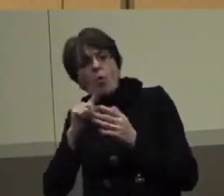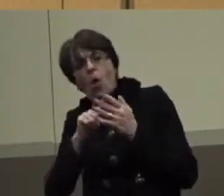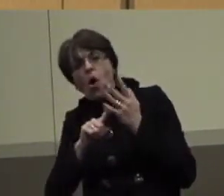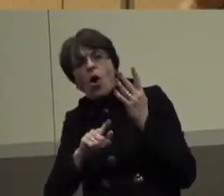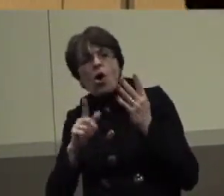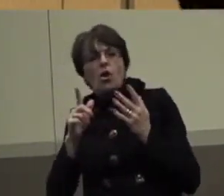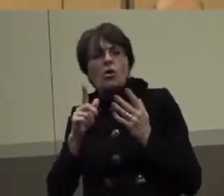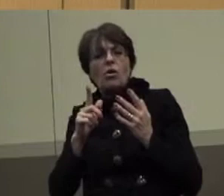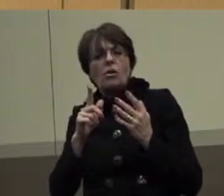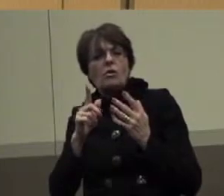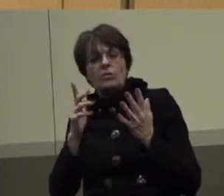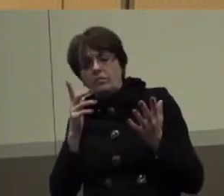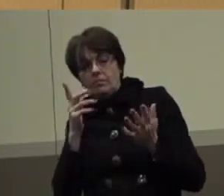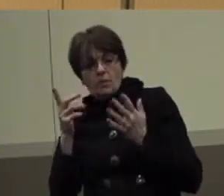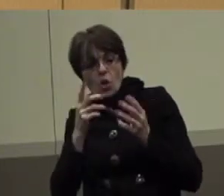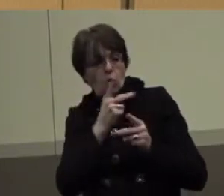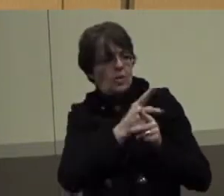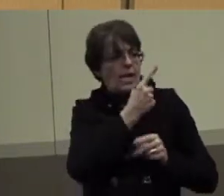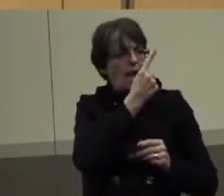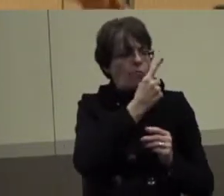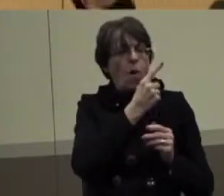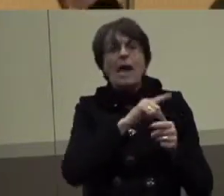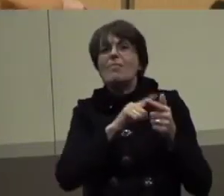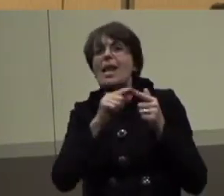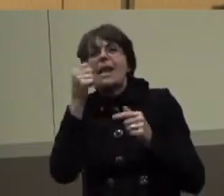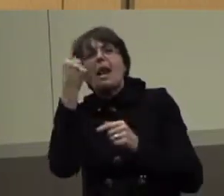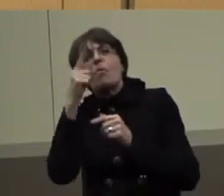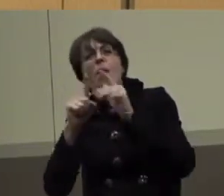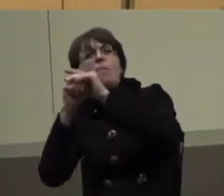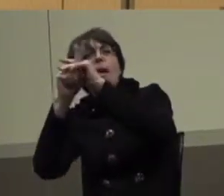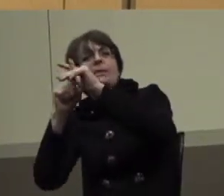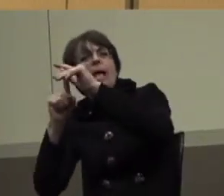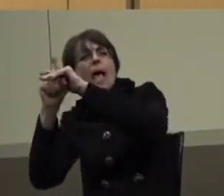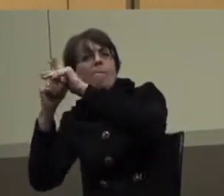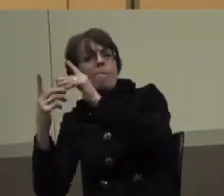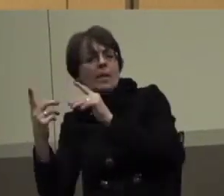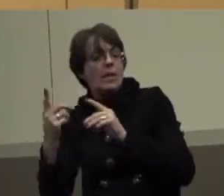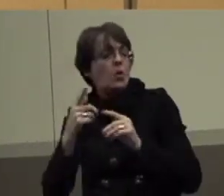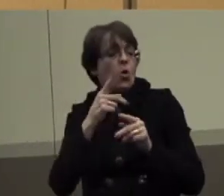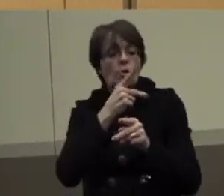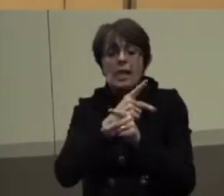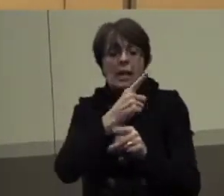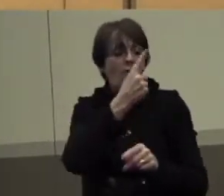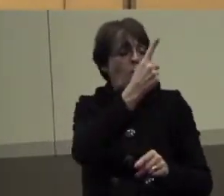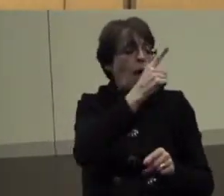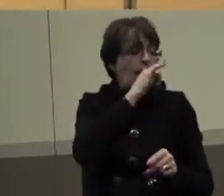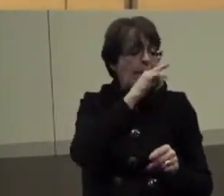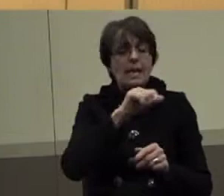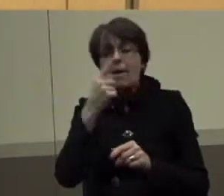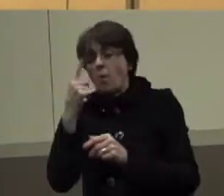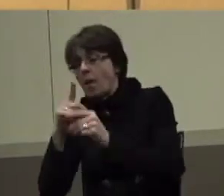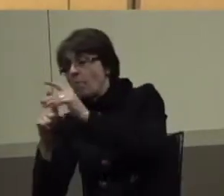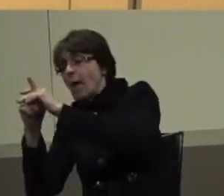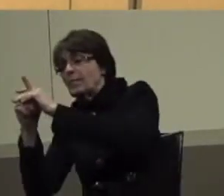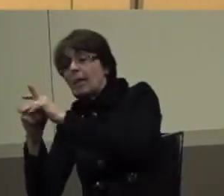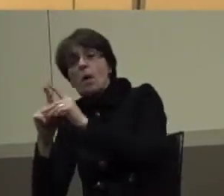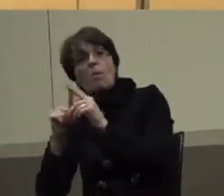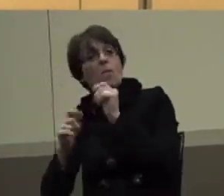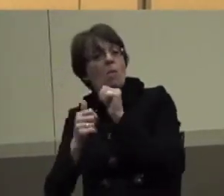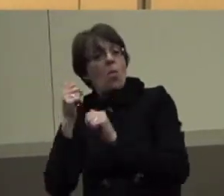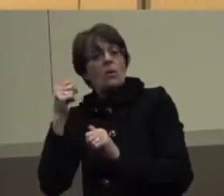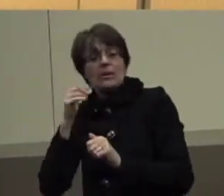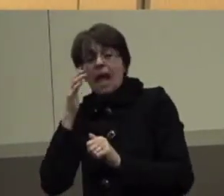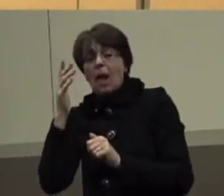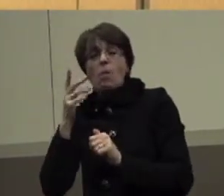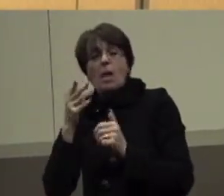gopher game anyway. You take care of one and another one pops up, or you take care of one kid and another one pops up. But the most I'll let anybody try to take